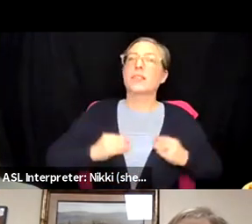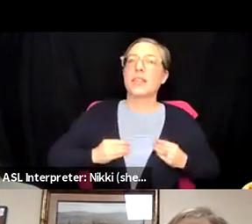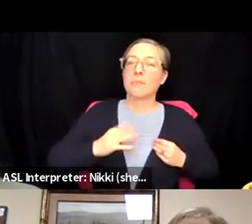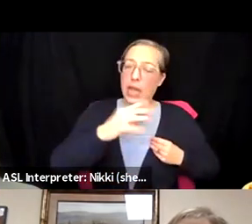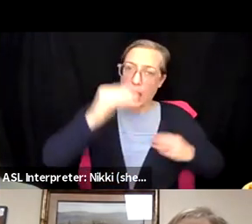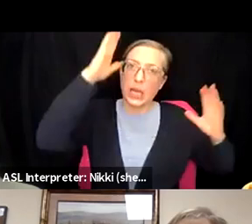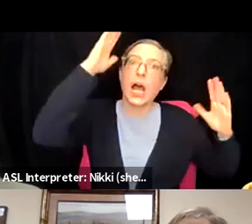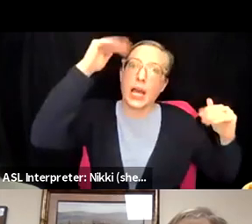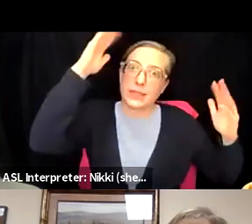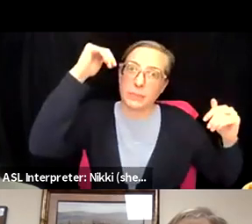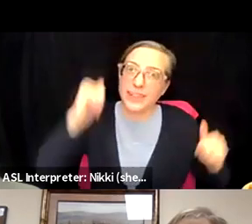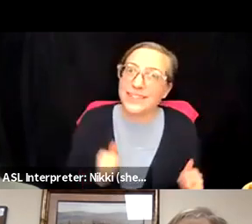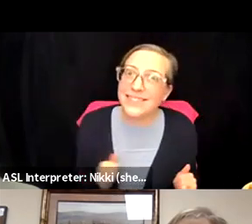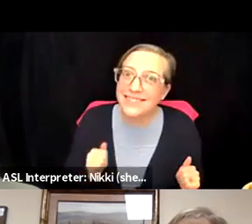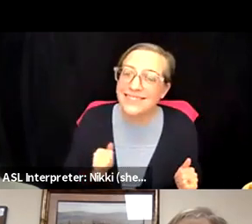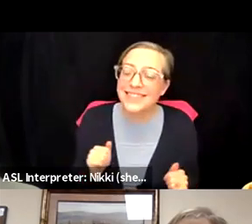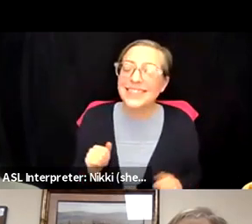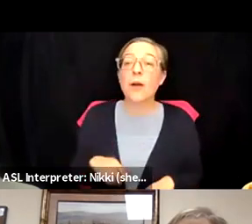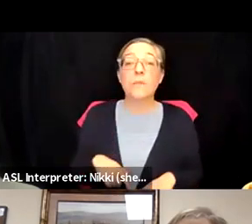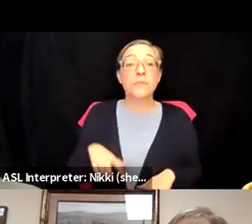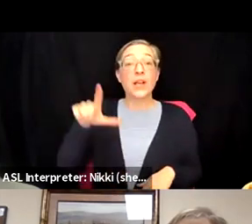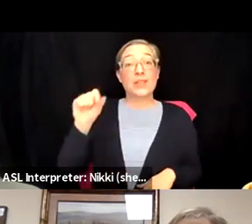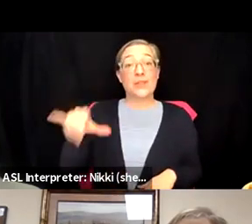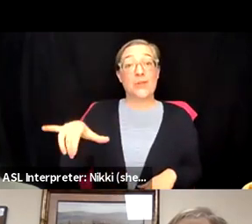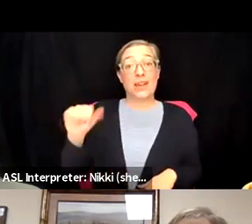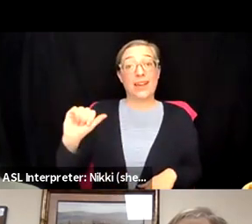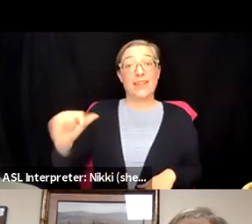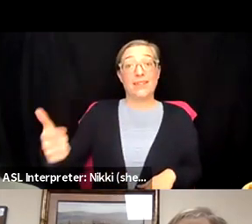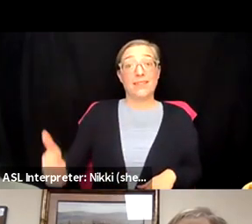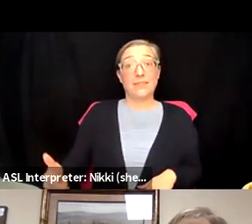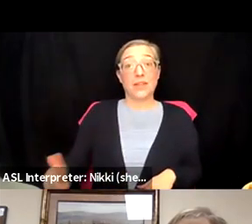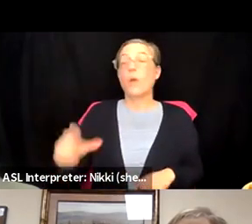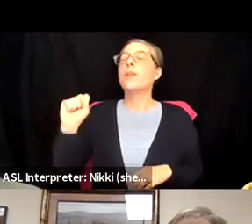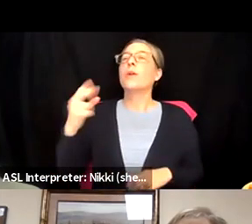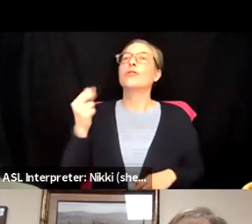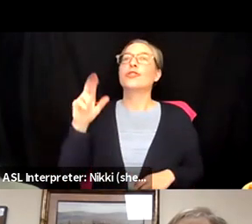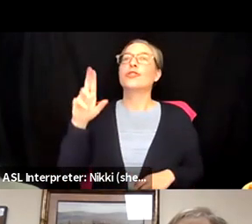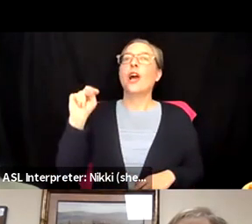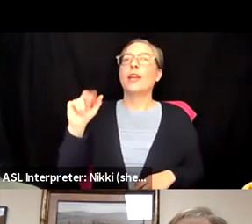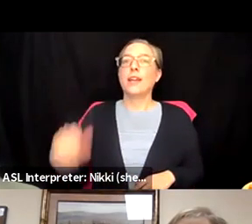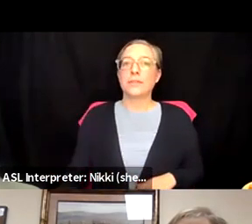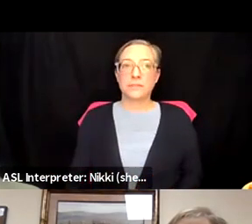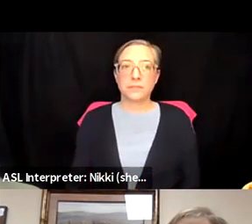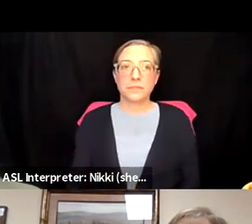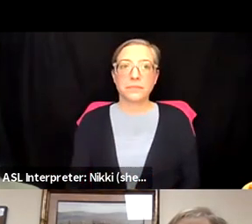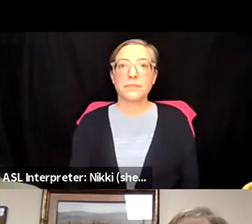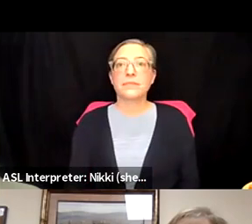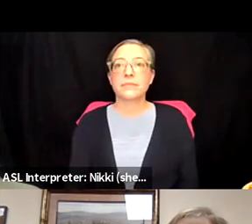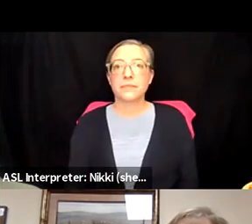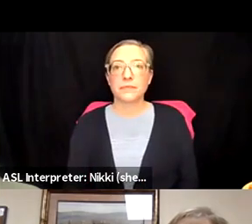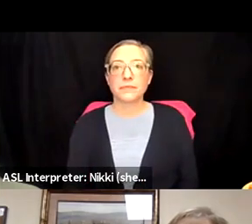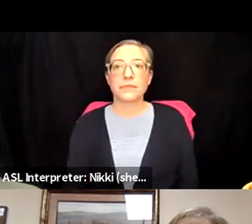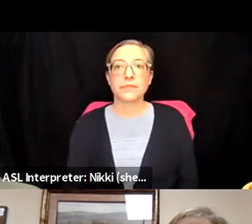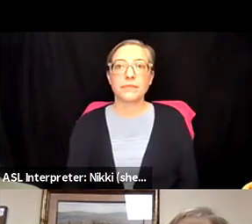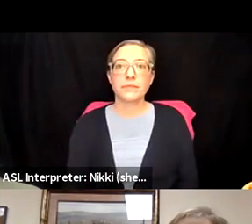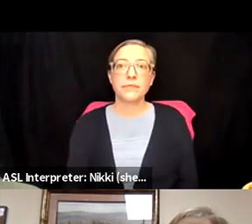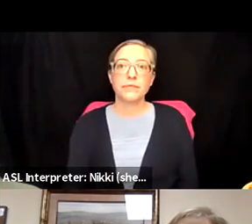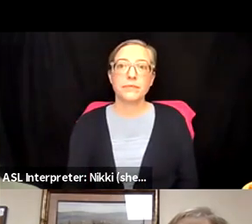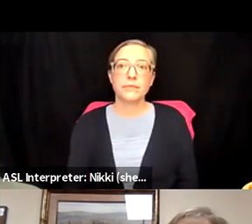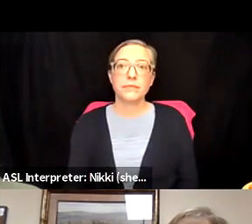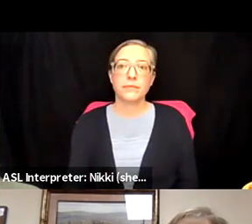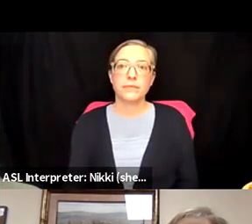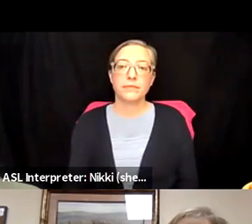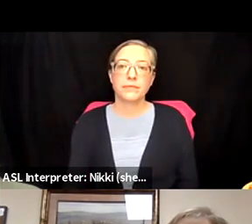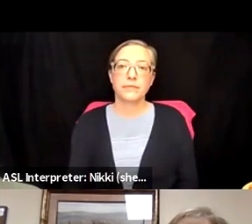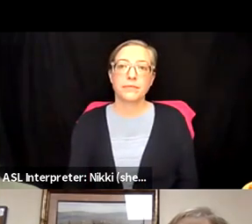Shauna, would you tell us a little bit about yourself, please? I'm Shauna Dahlgren with the Easter Seals, Nebraska.